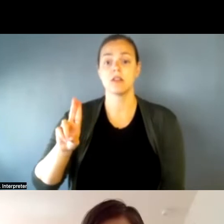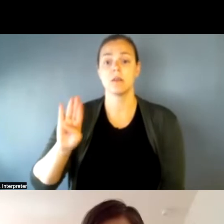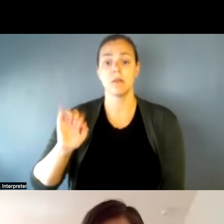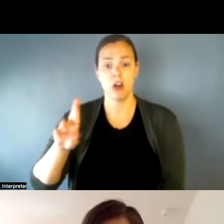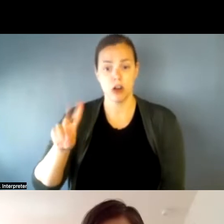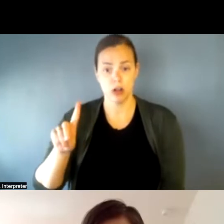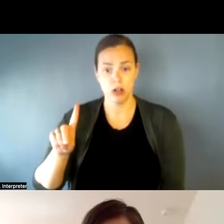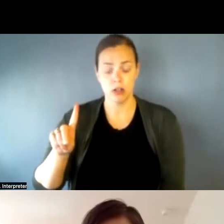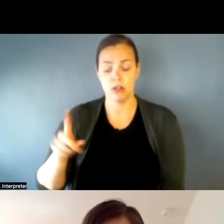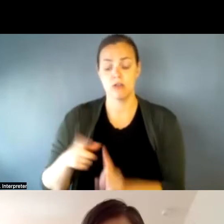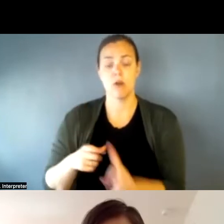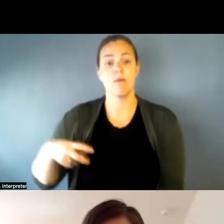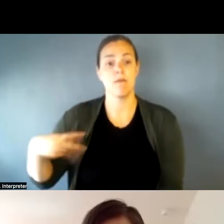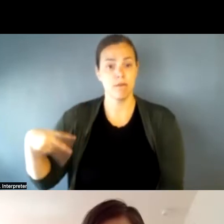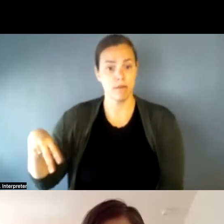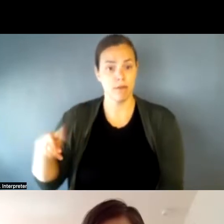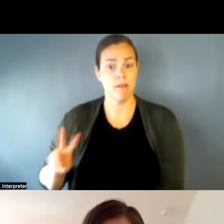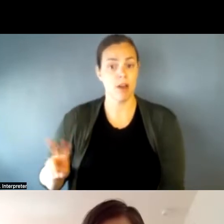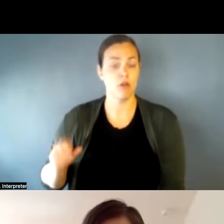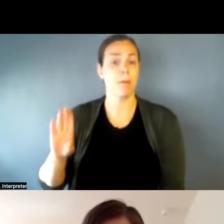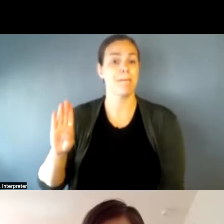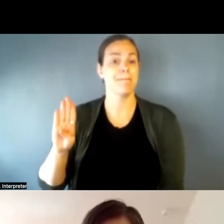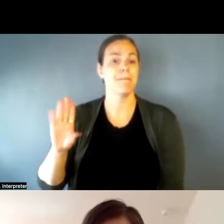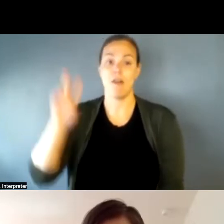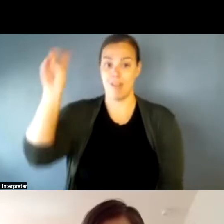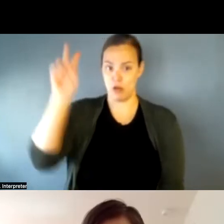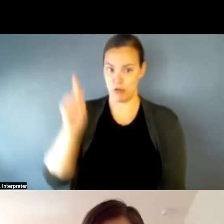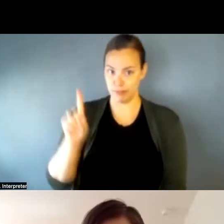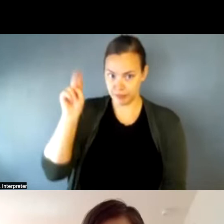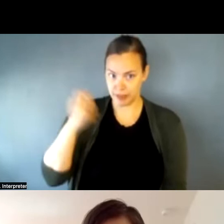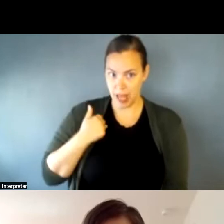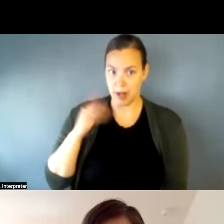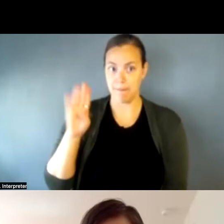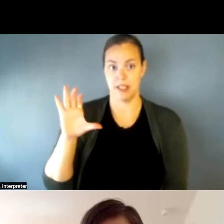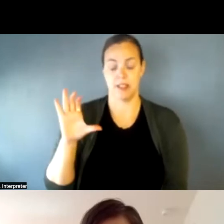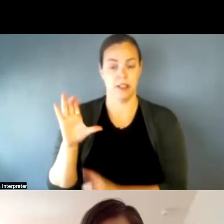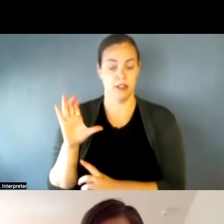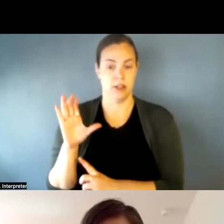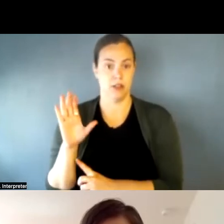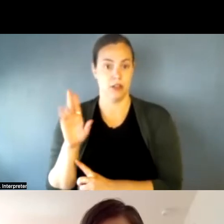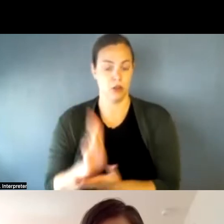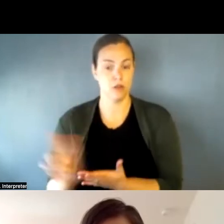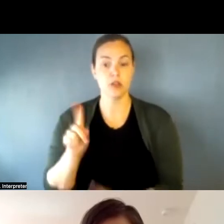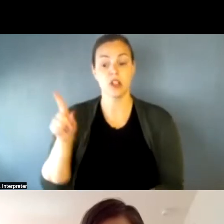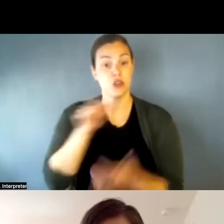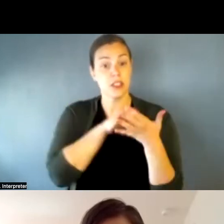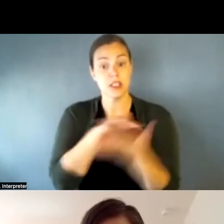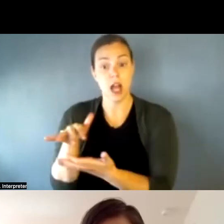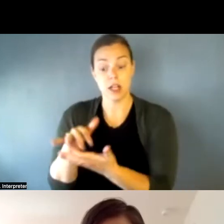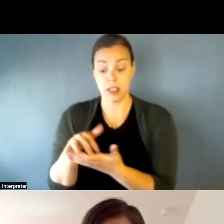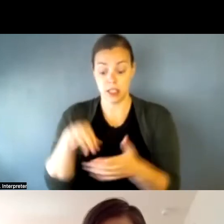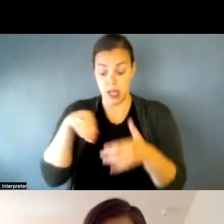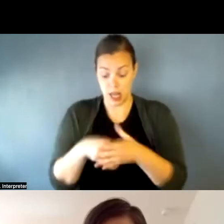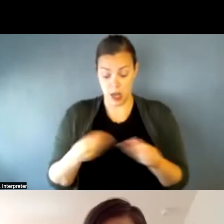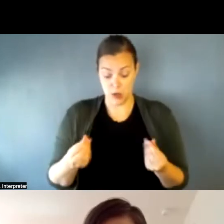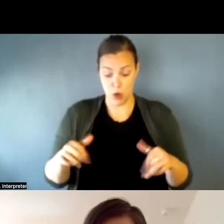of Vancouver, BC University, and her studies about the migration of whatever's in the ground up into